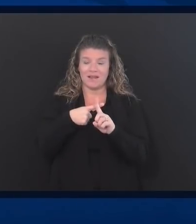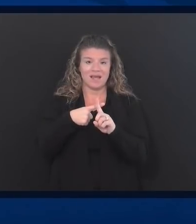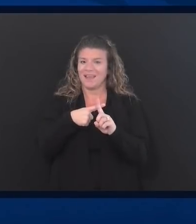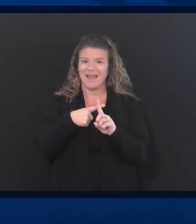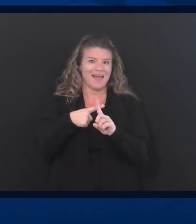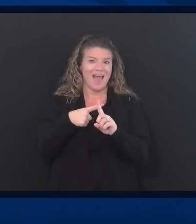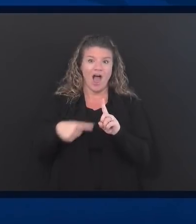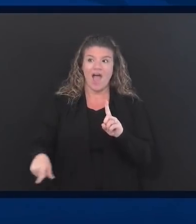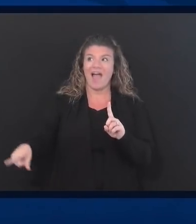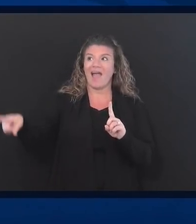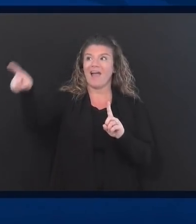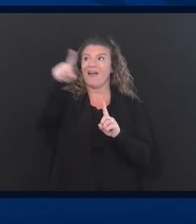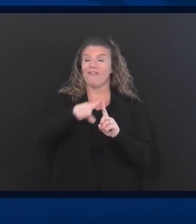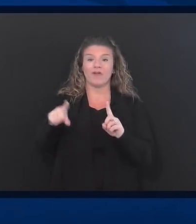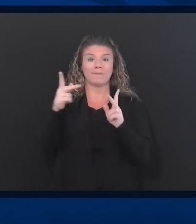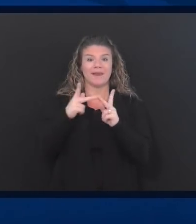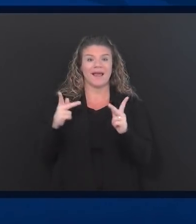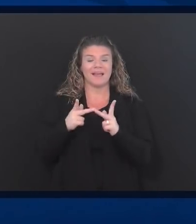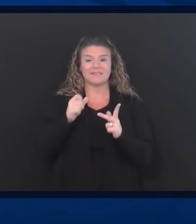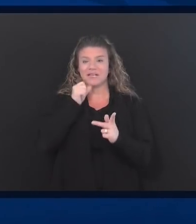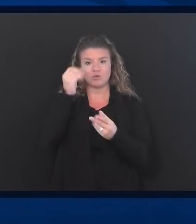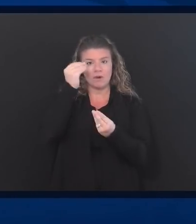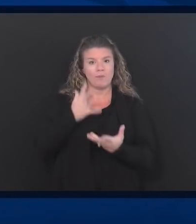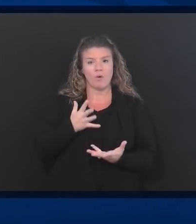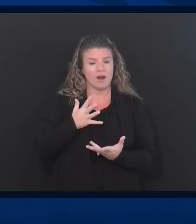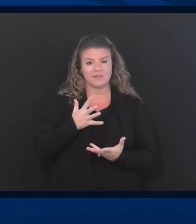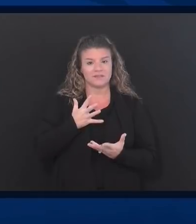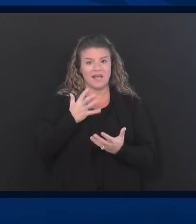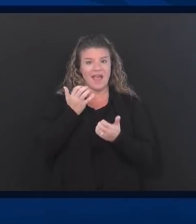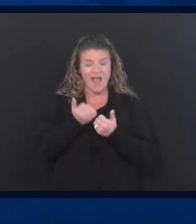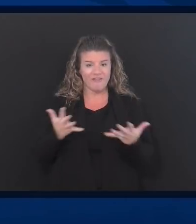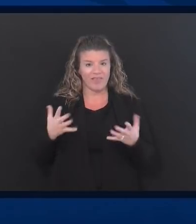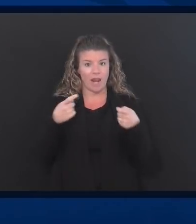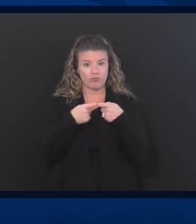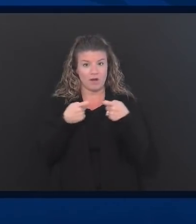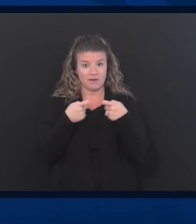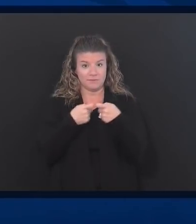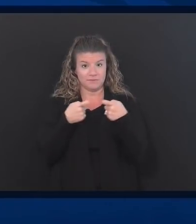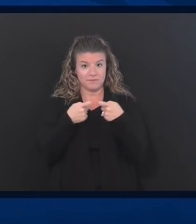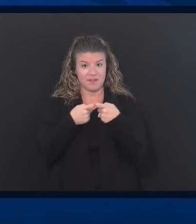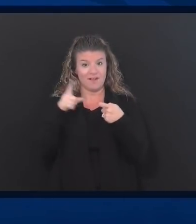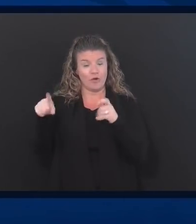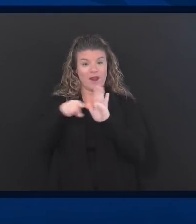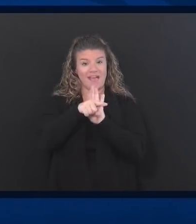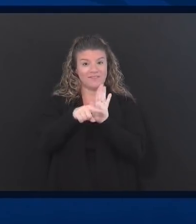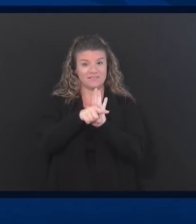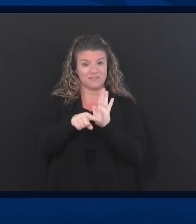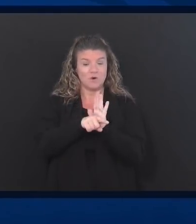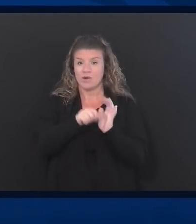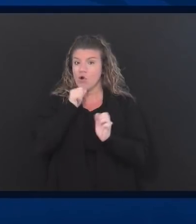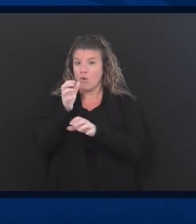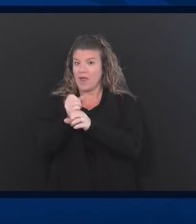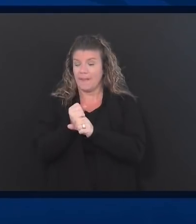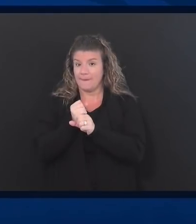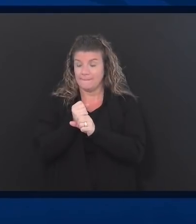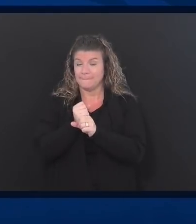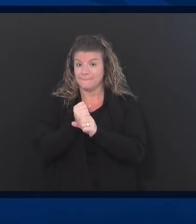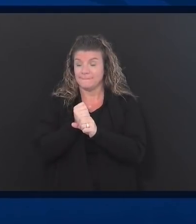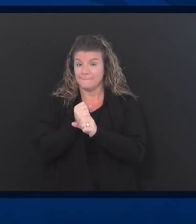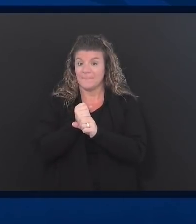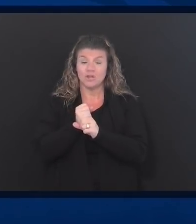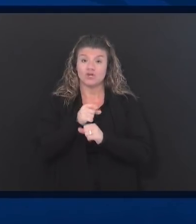laboratory can report them to us electronically, and so of the negatives. And so this is actually